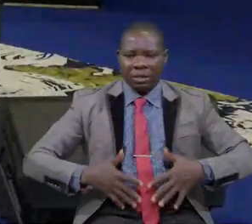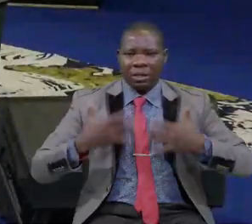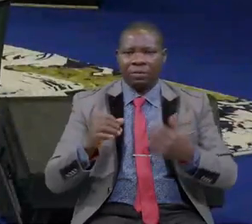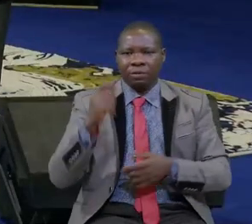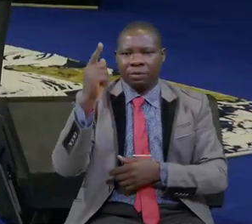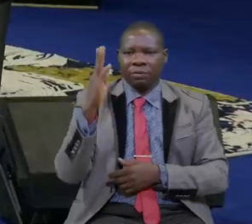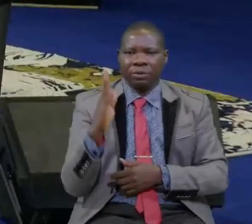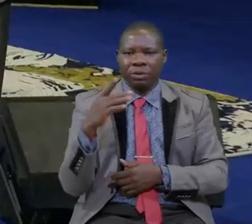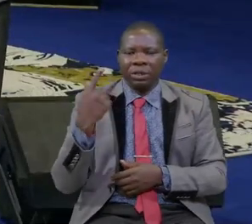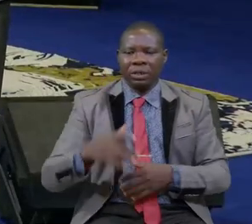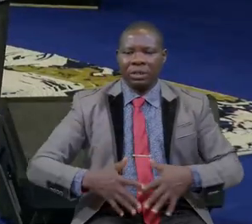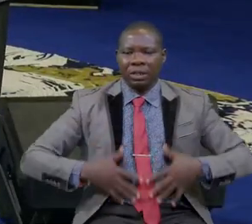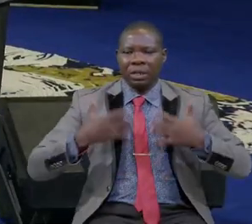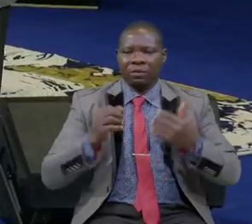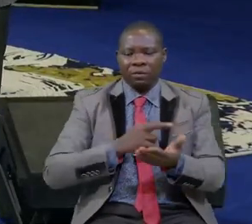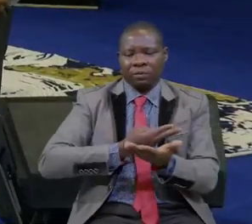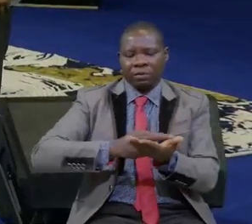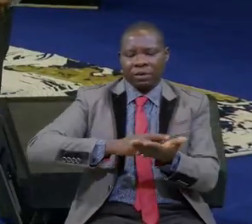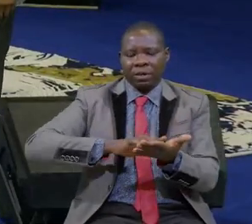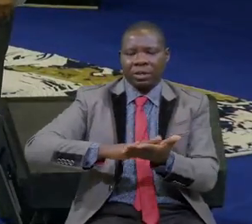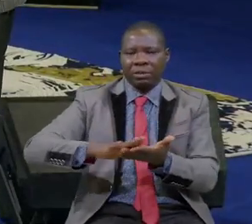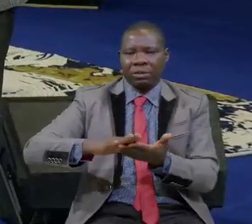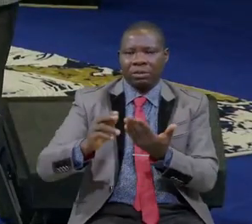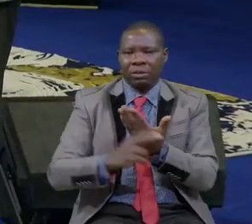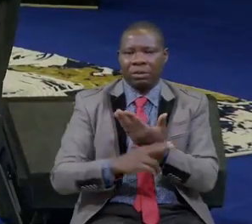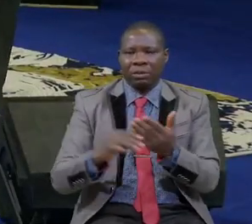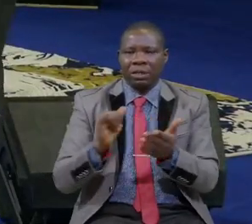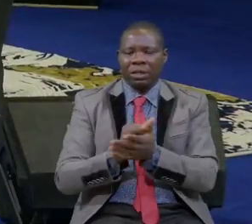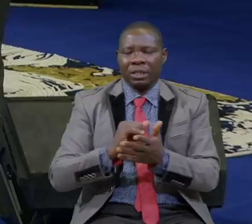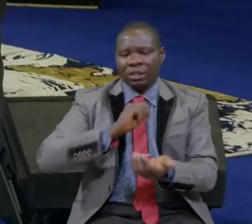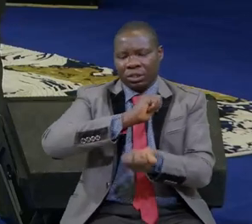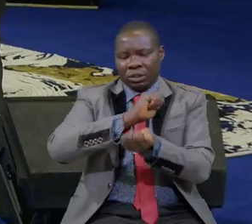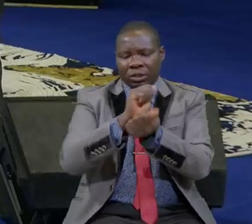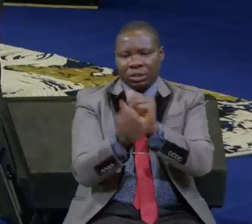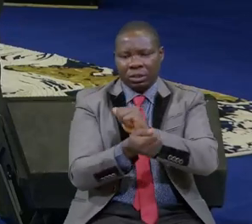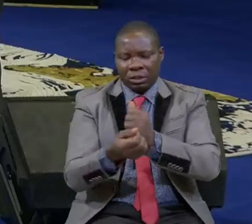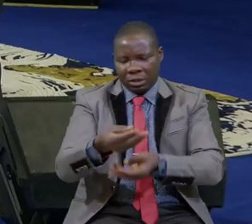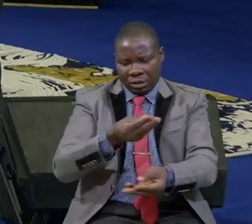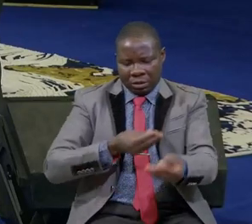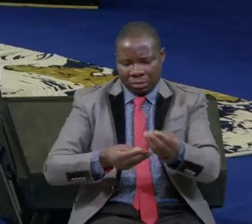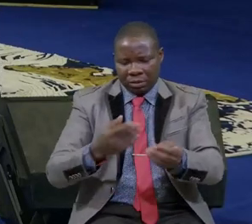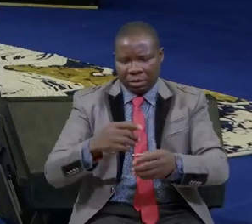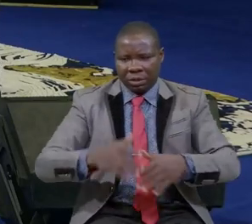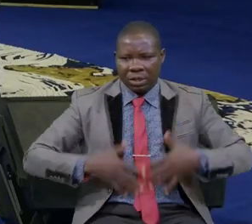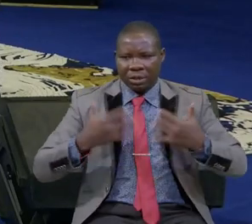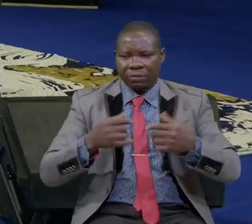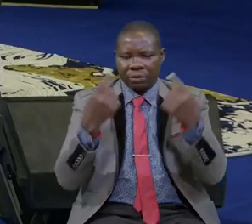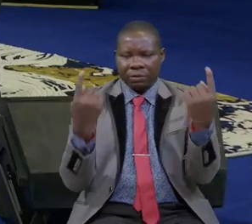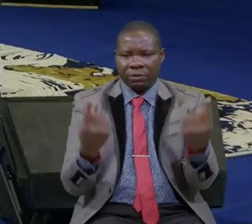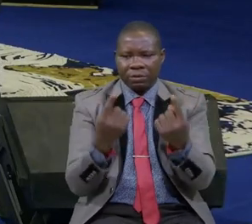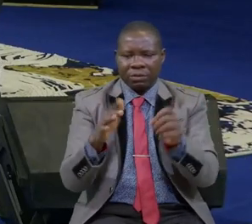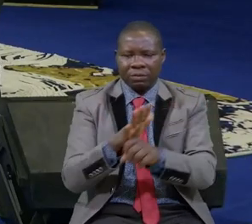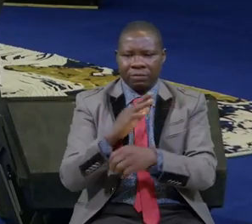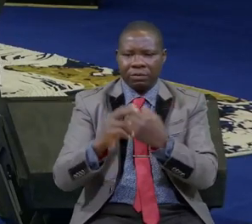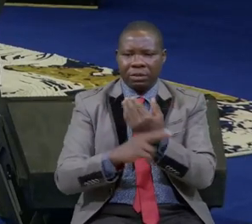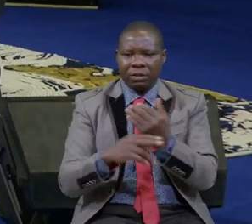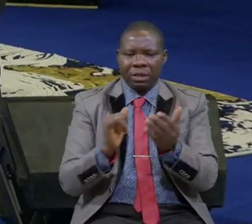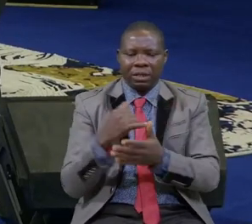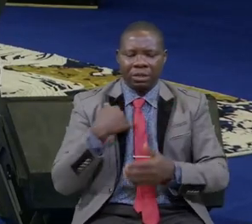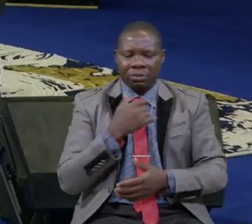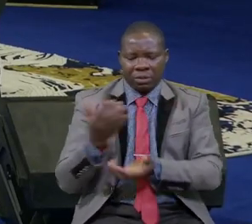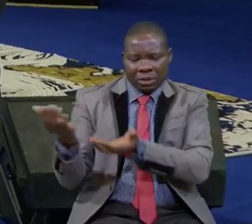of righteousness that replaces the life of sinfulness we have been carrying all our